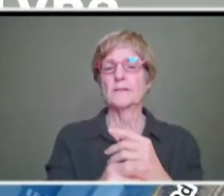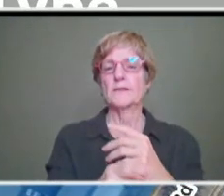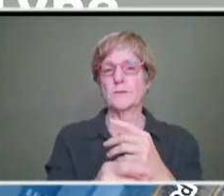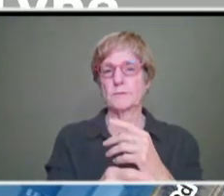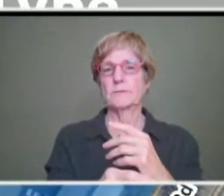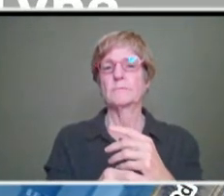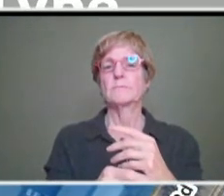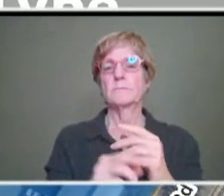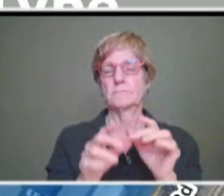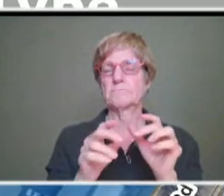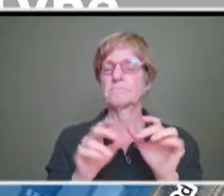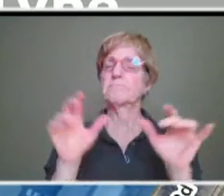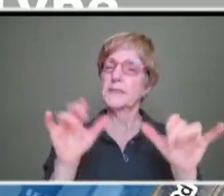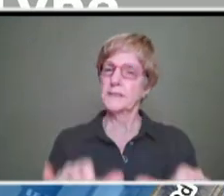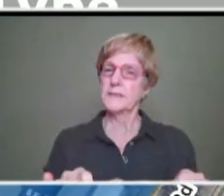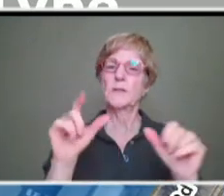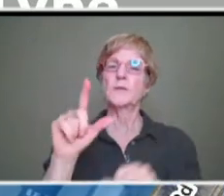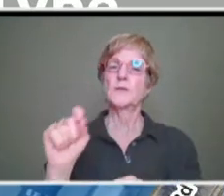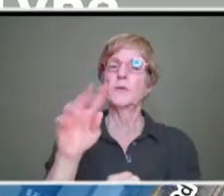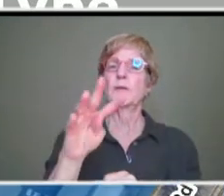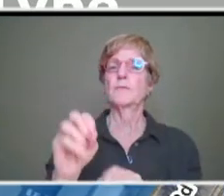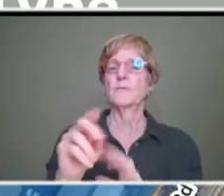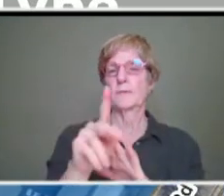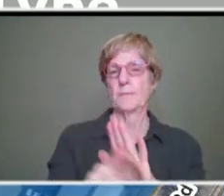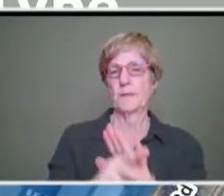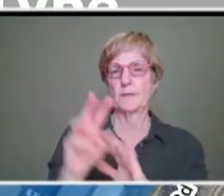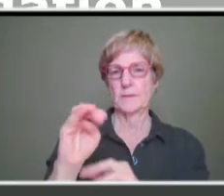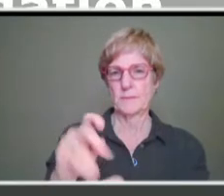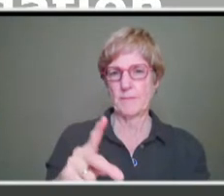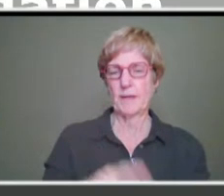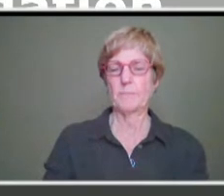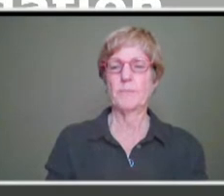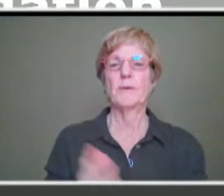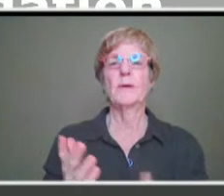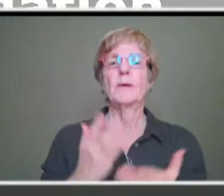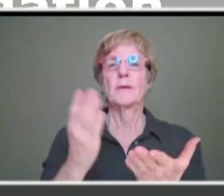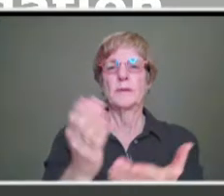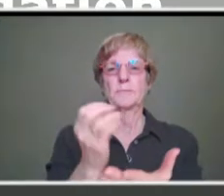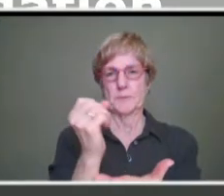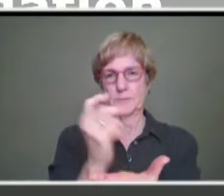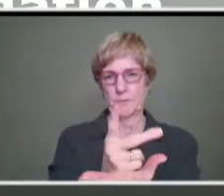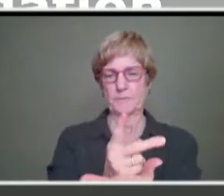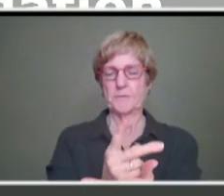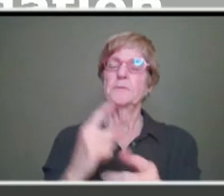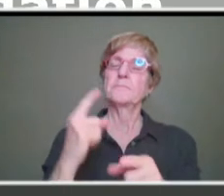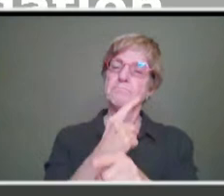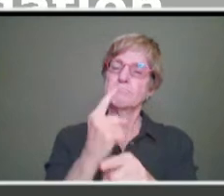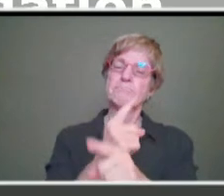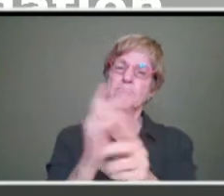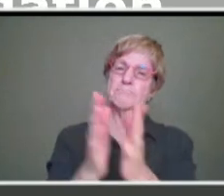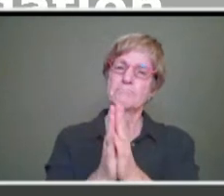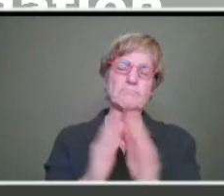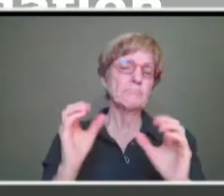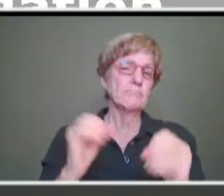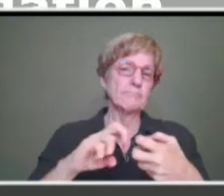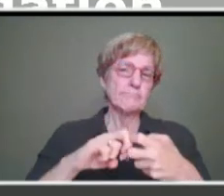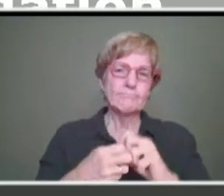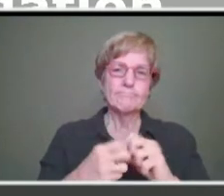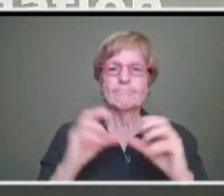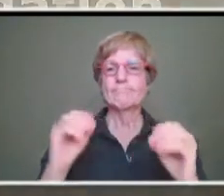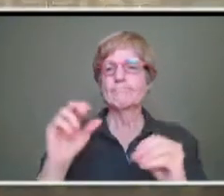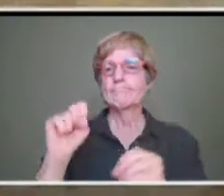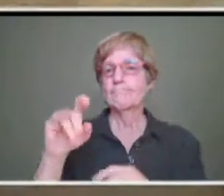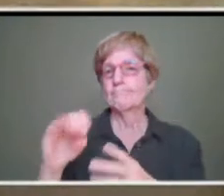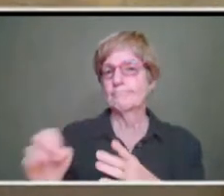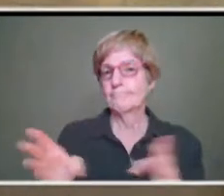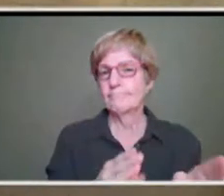be consistent with that 2040 policy map recommendation staff does recommend approval again a conventional petition so no outstanding issues no site plan and